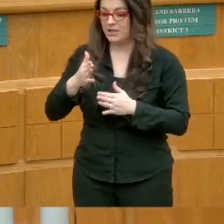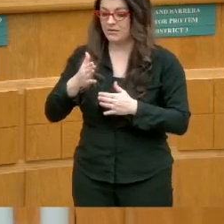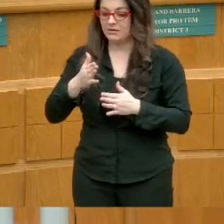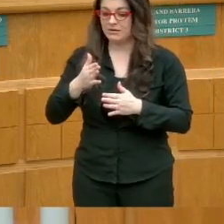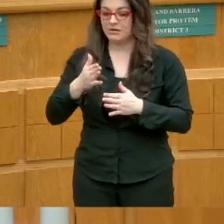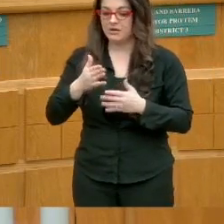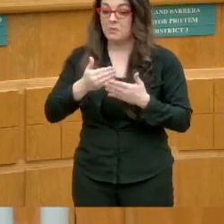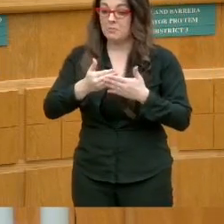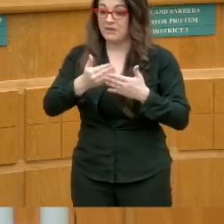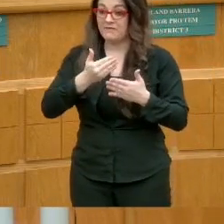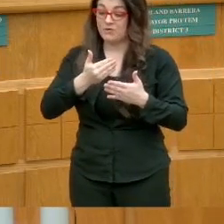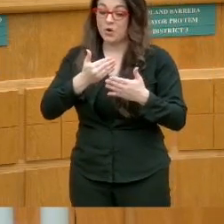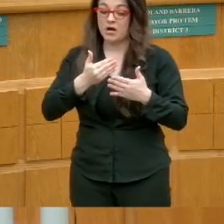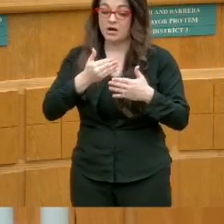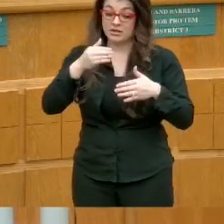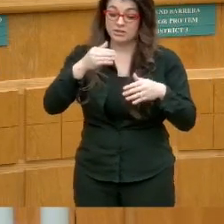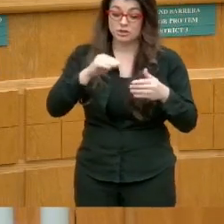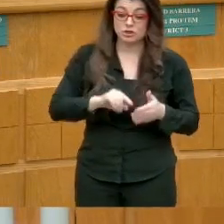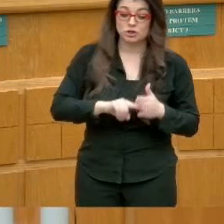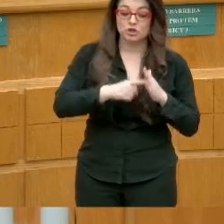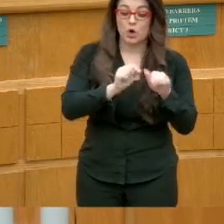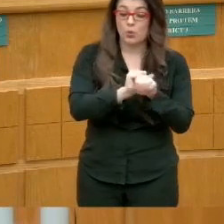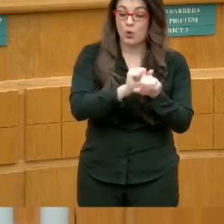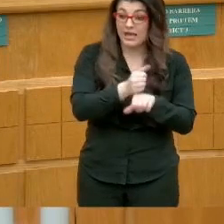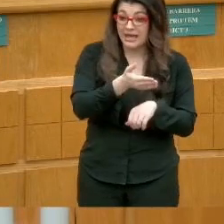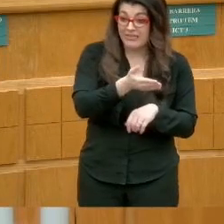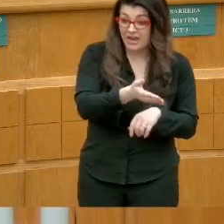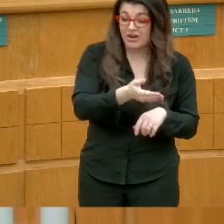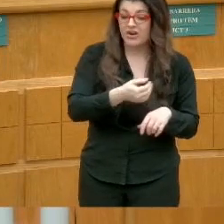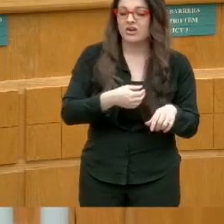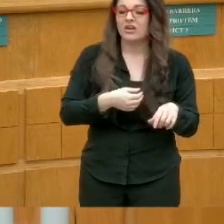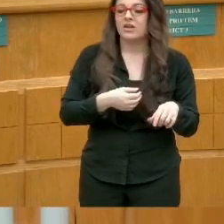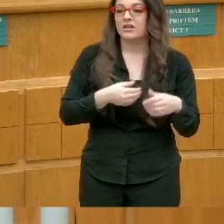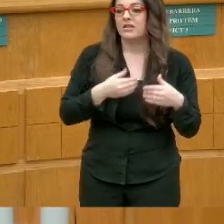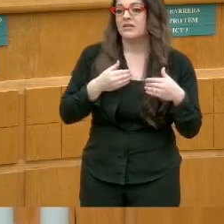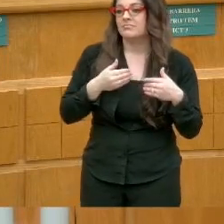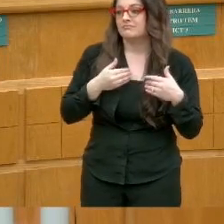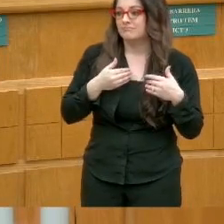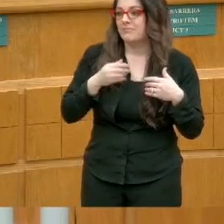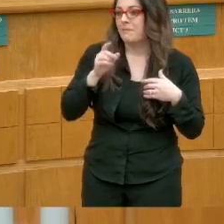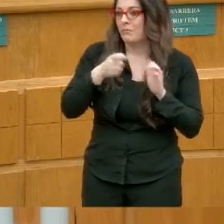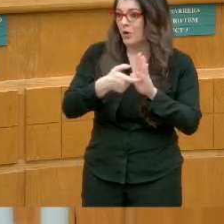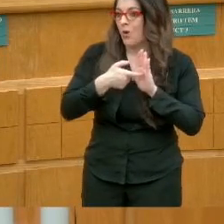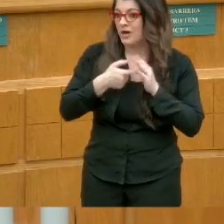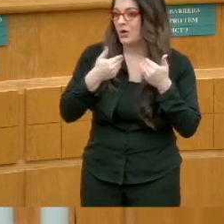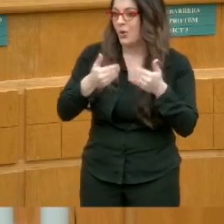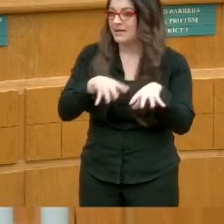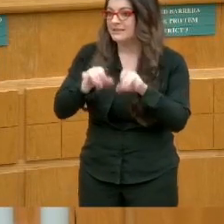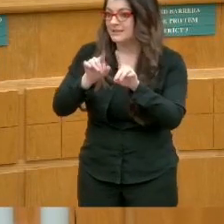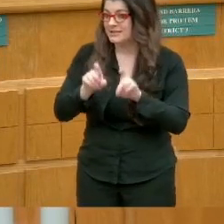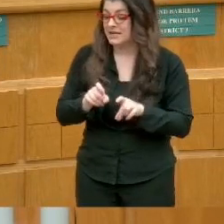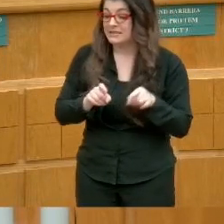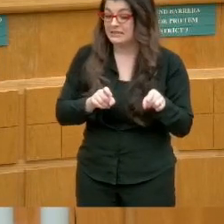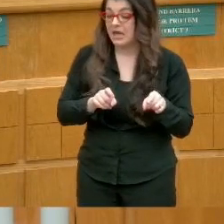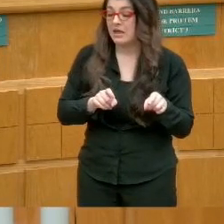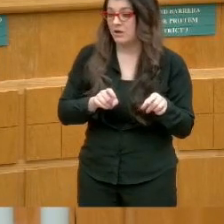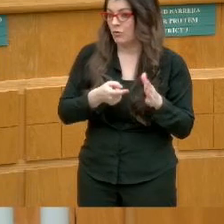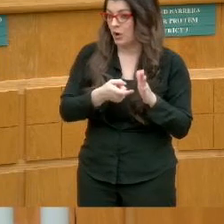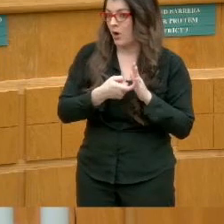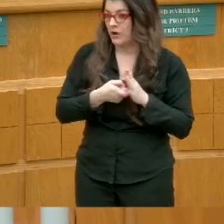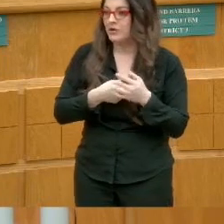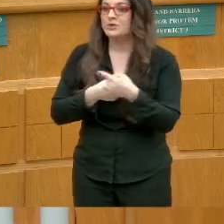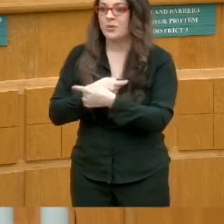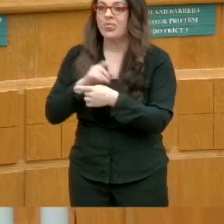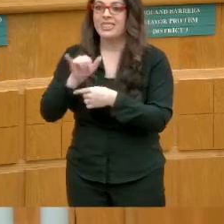said they had to have a COVID-19 test. So they were tested even though they didn't have any symptoms, so. Do you know where that individual is now? Is he still working,